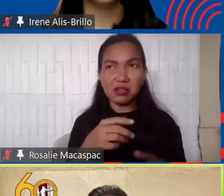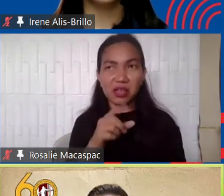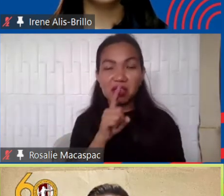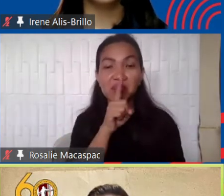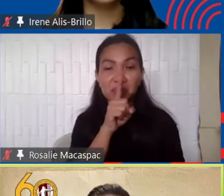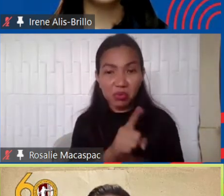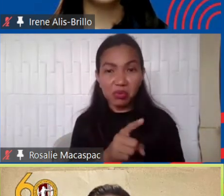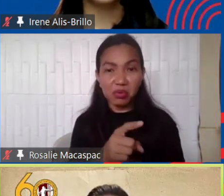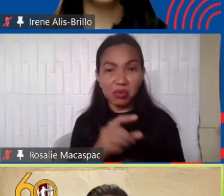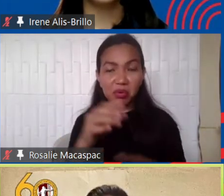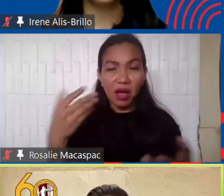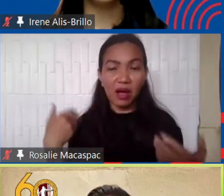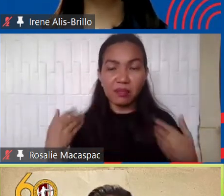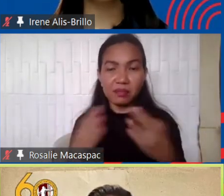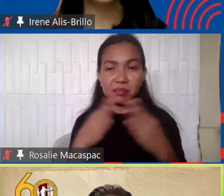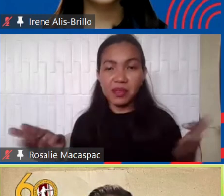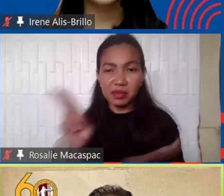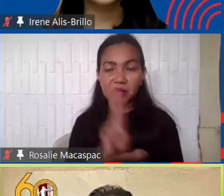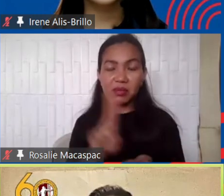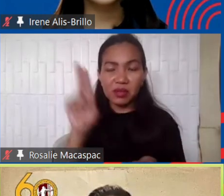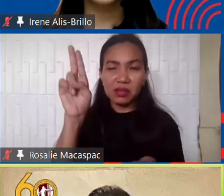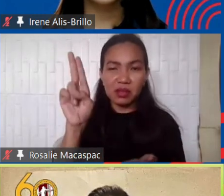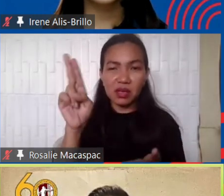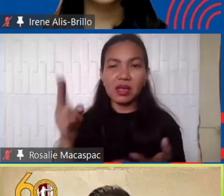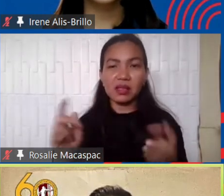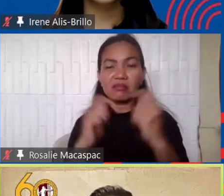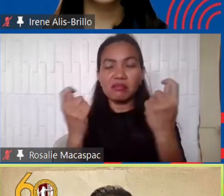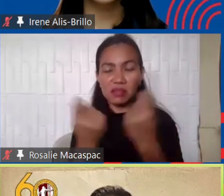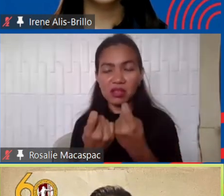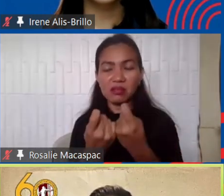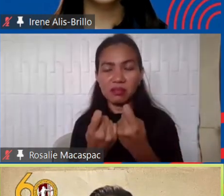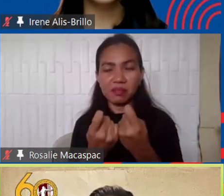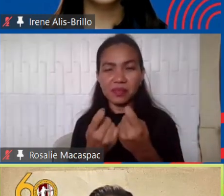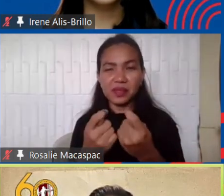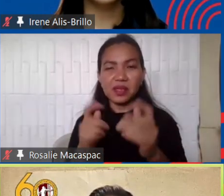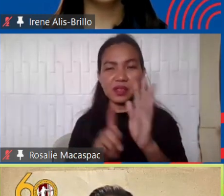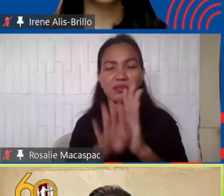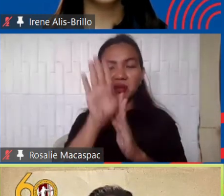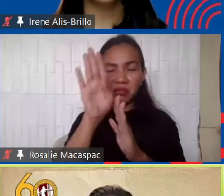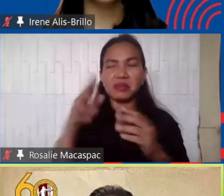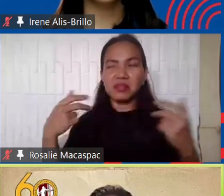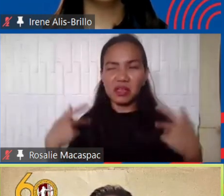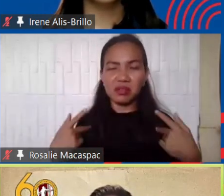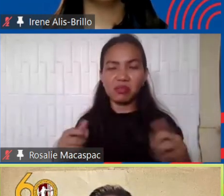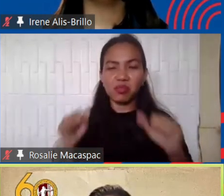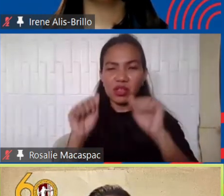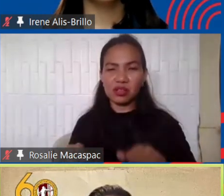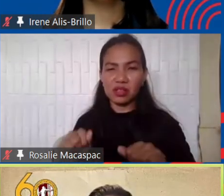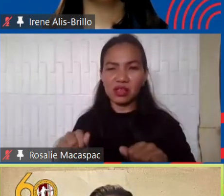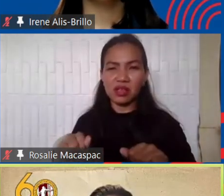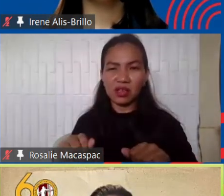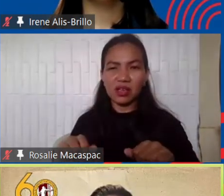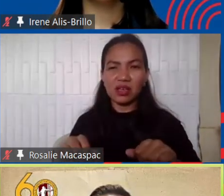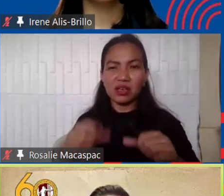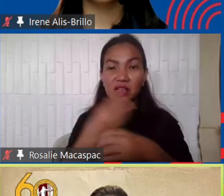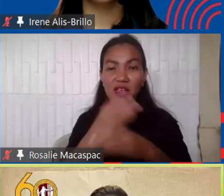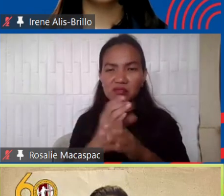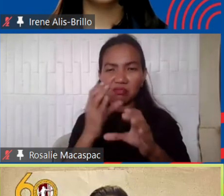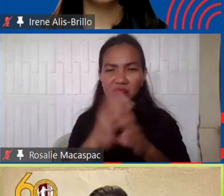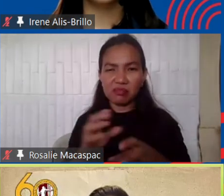has a team of developers, then you can maintain the data repository. But the trend now